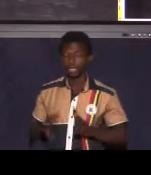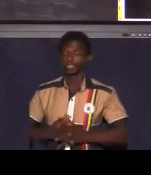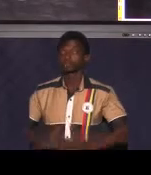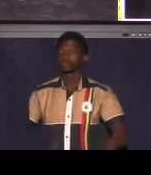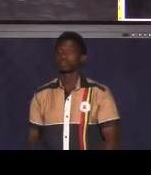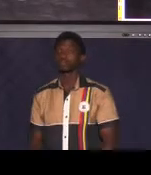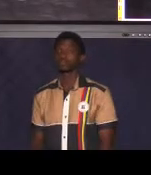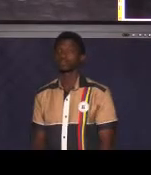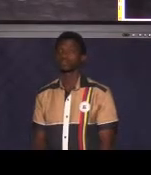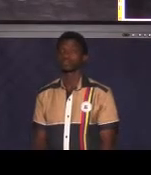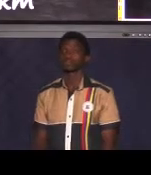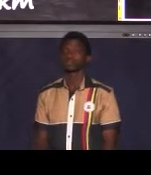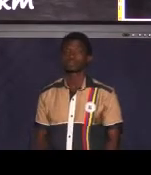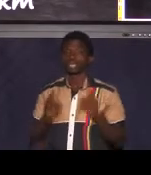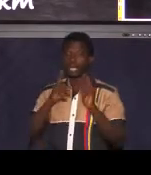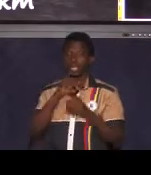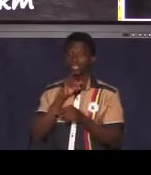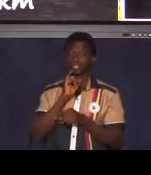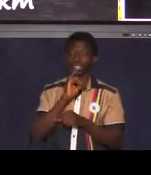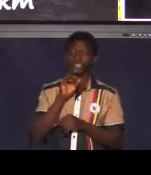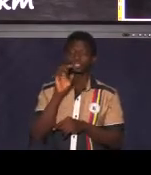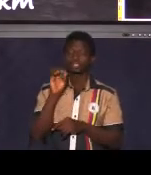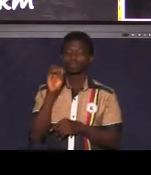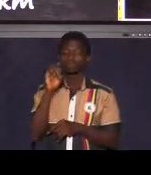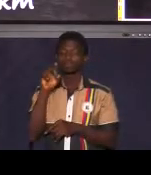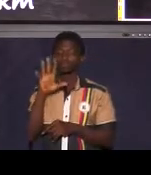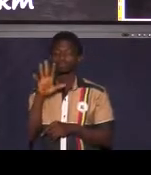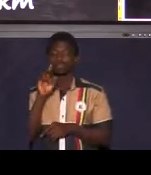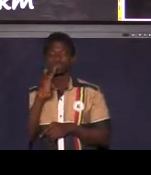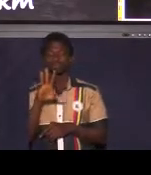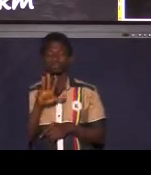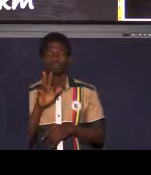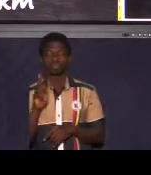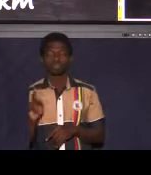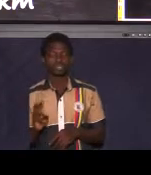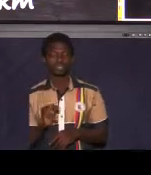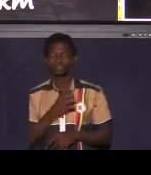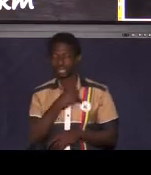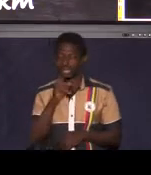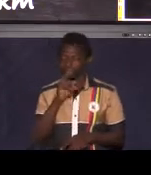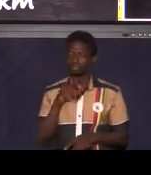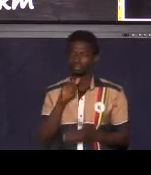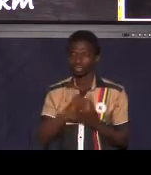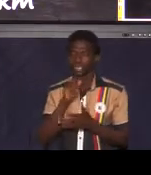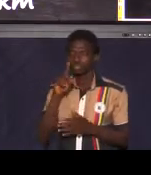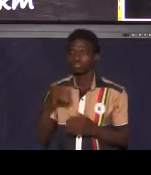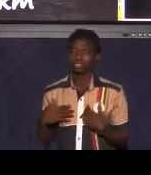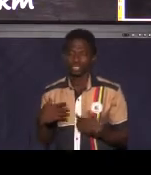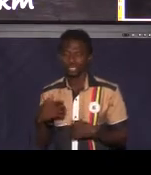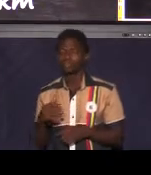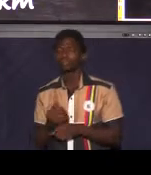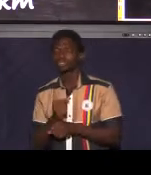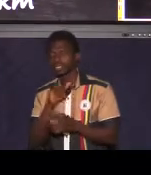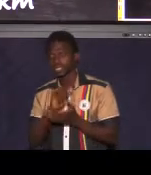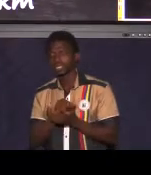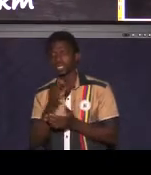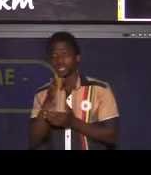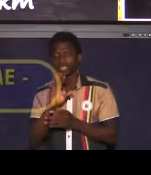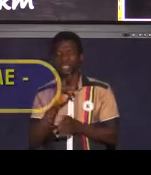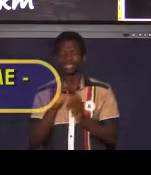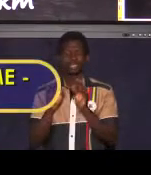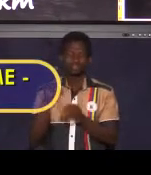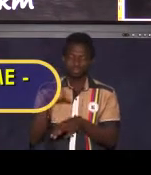Okay. So our answer is 0.525 kilometers. I'm sure that you got that